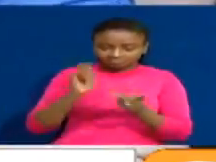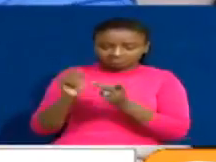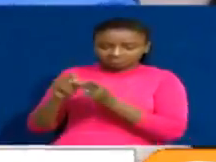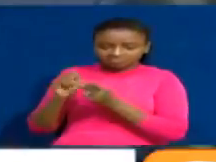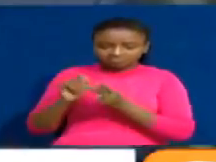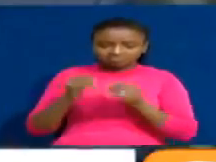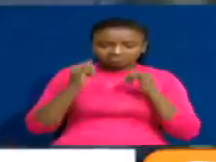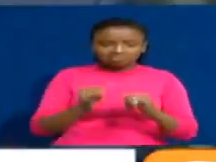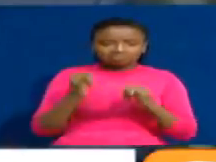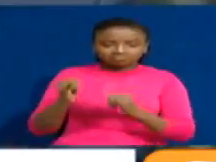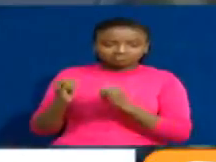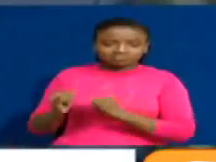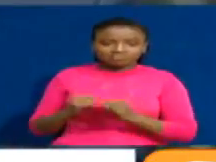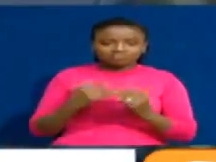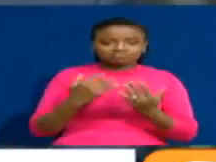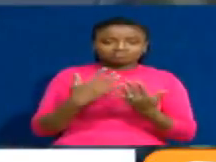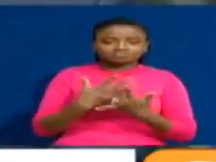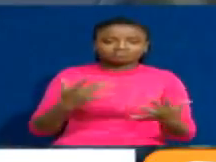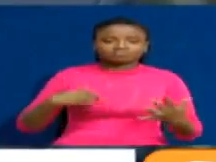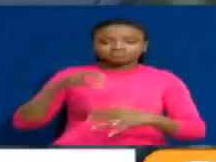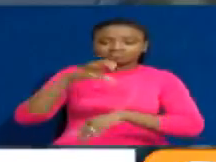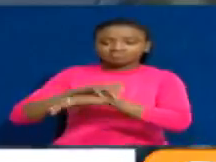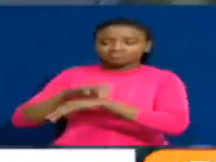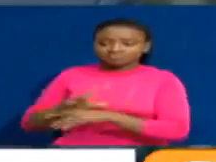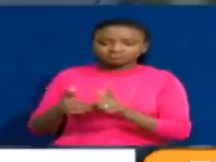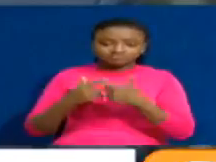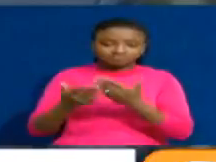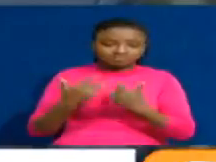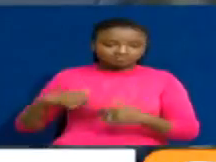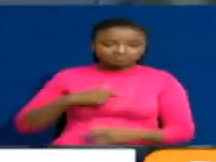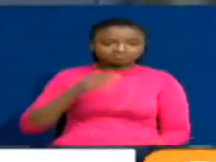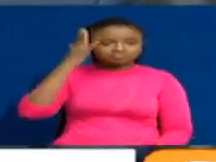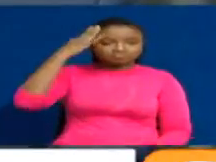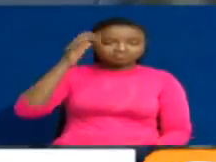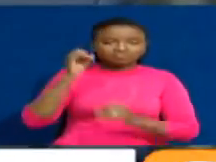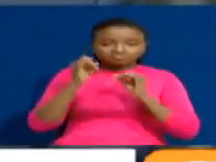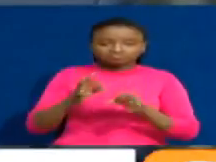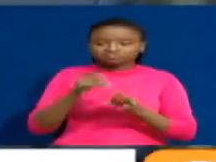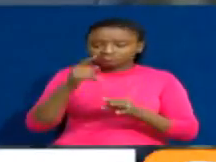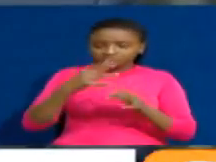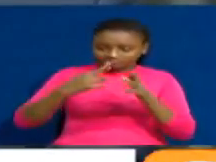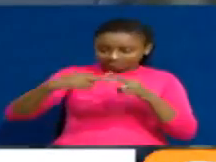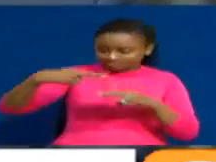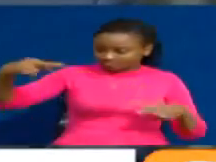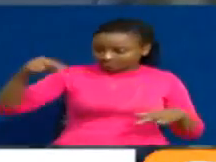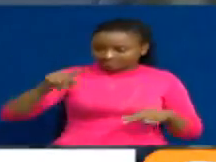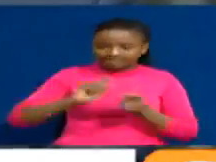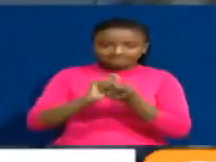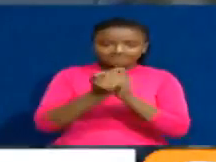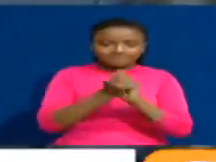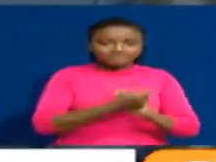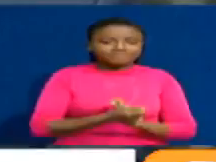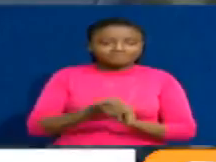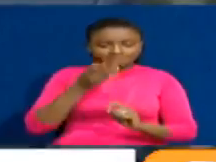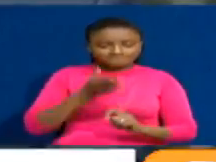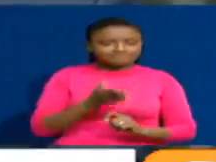receive so that we can be able to detect those mutations when they occur almost in real